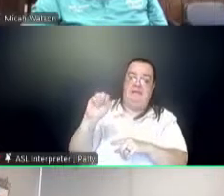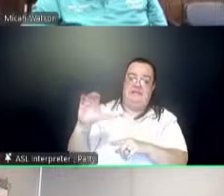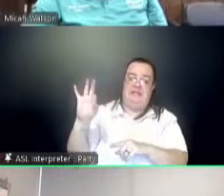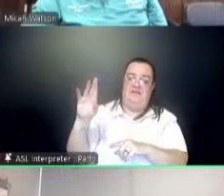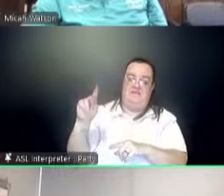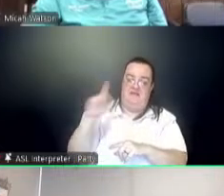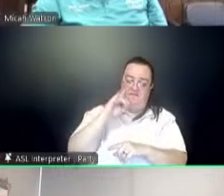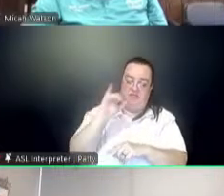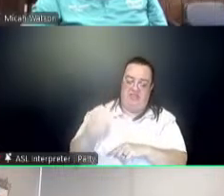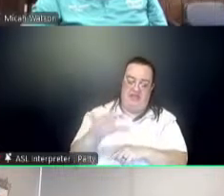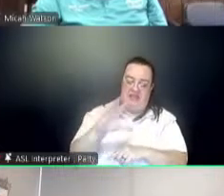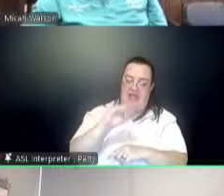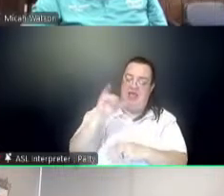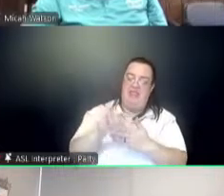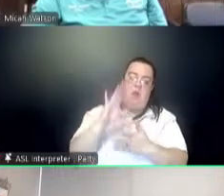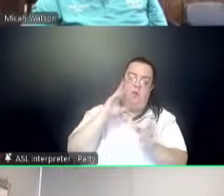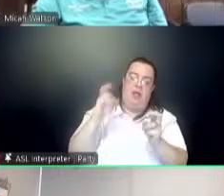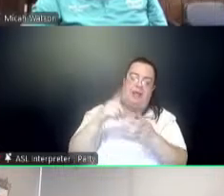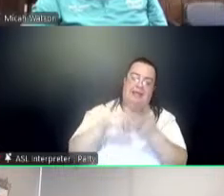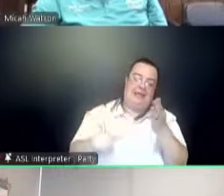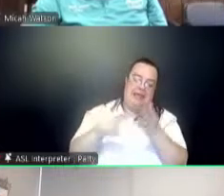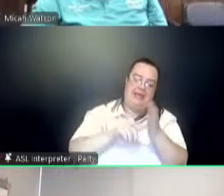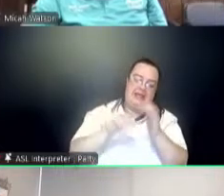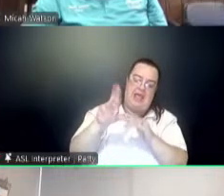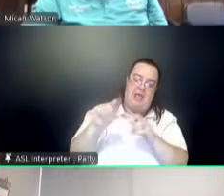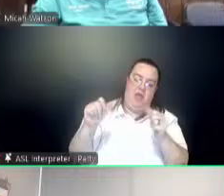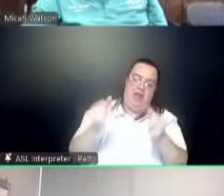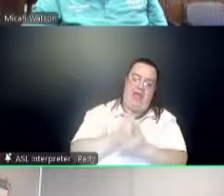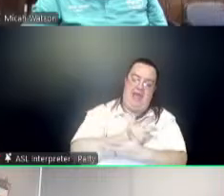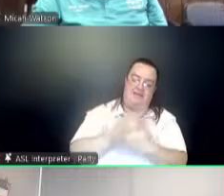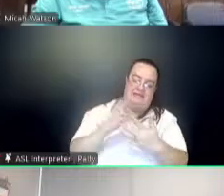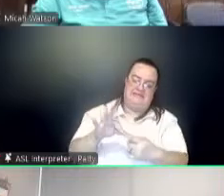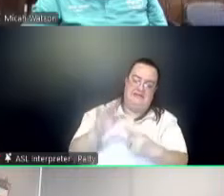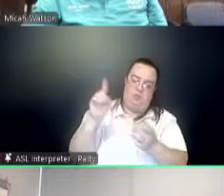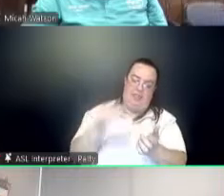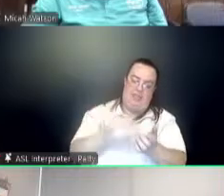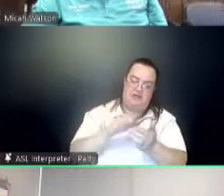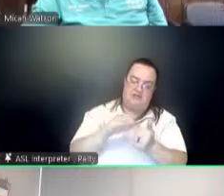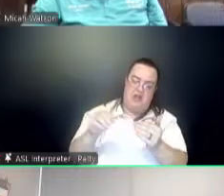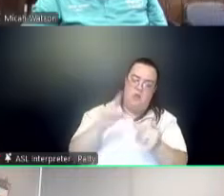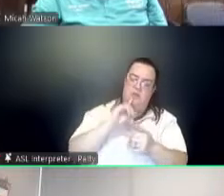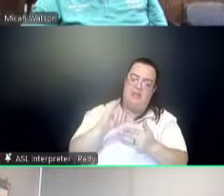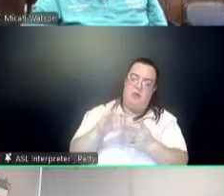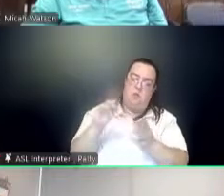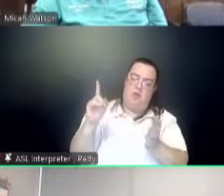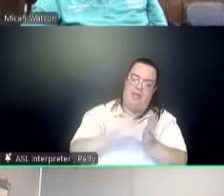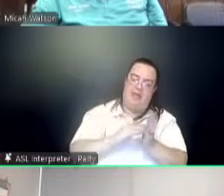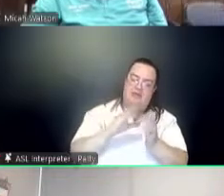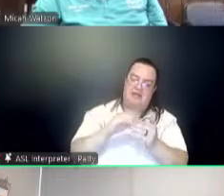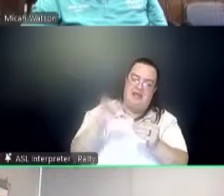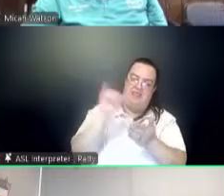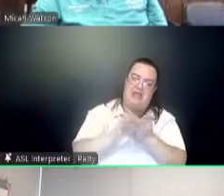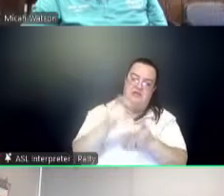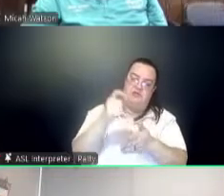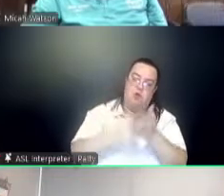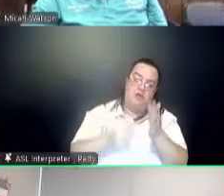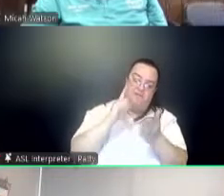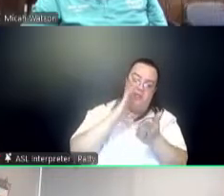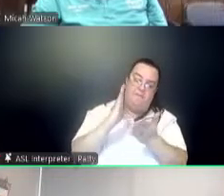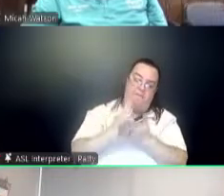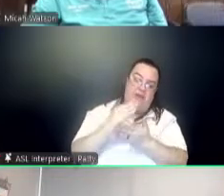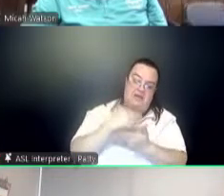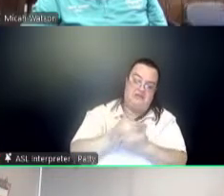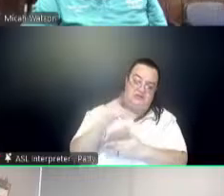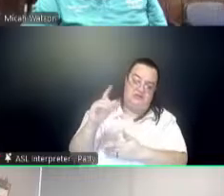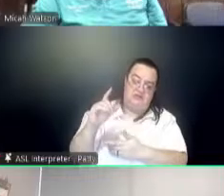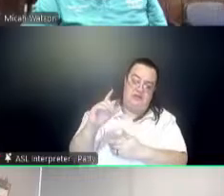would cancel out everything except for $1,000. That $1,000 would be the cost of the bucket truck that we have to